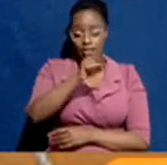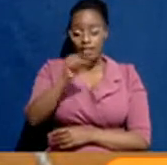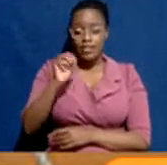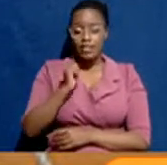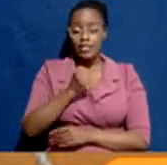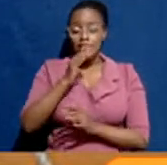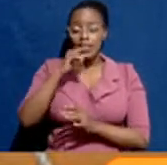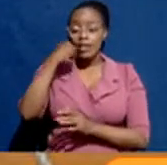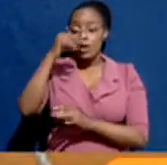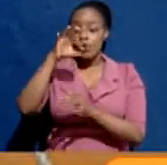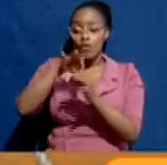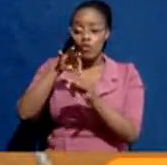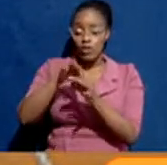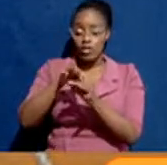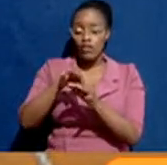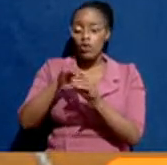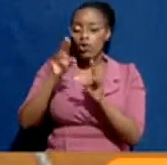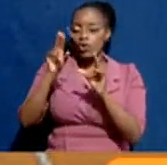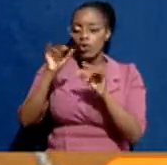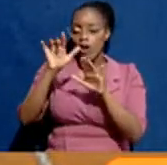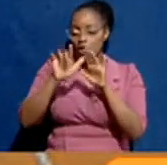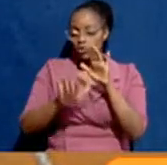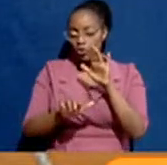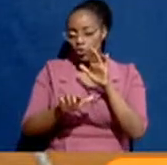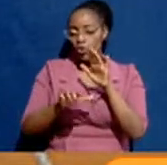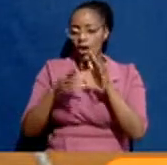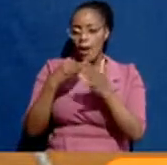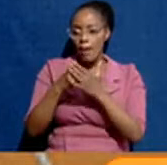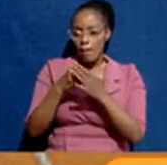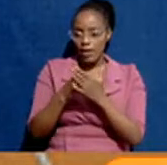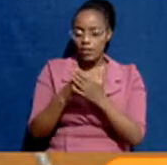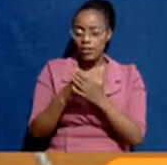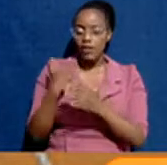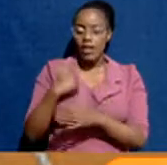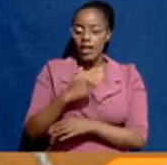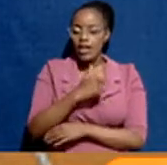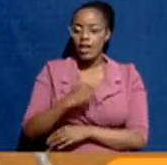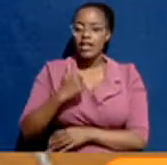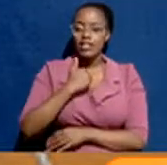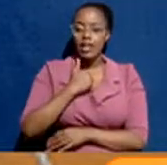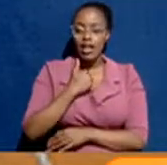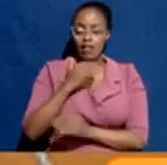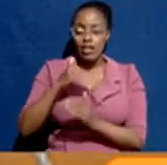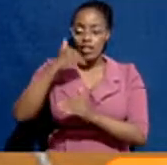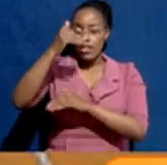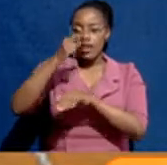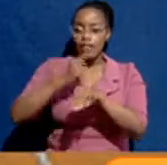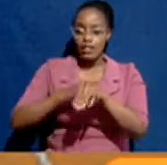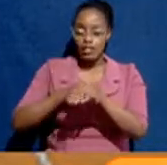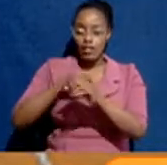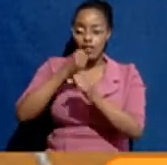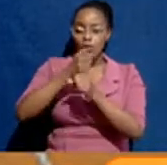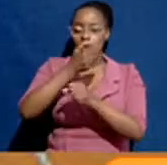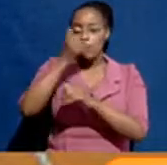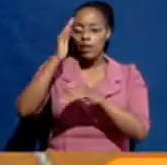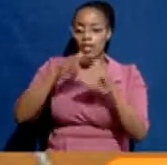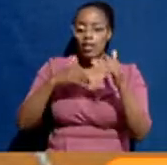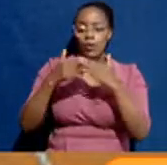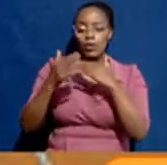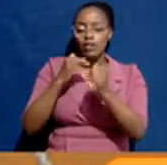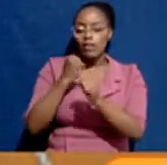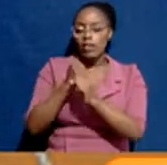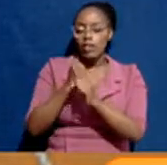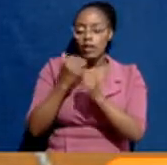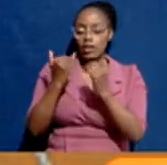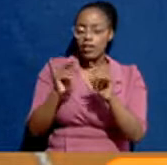senators who voted for low amount are regretting. And I think next time they will do better than what they did.